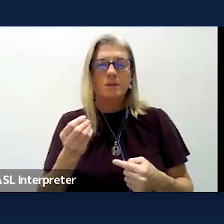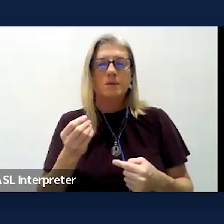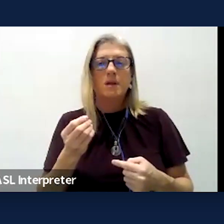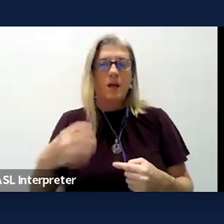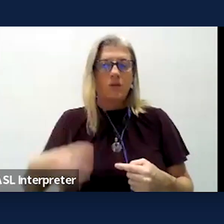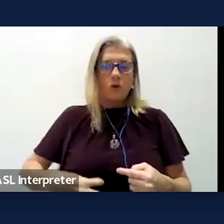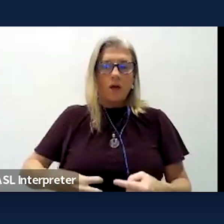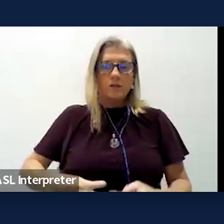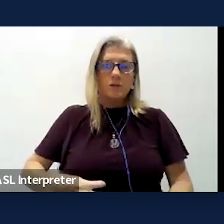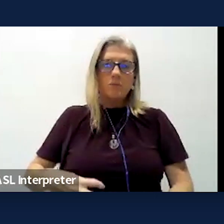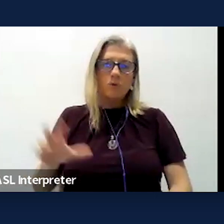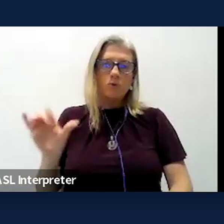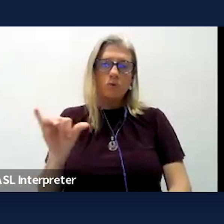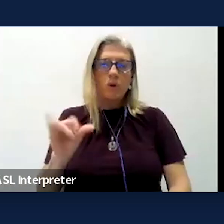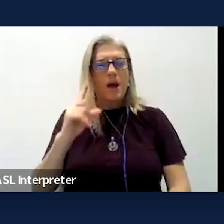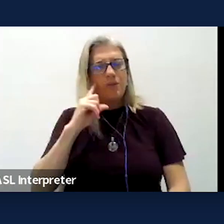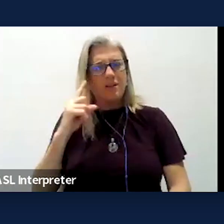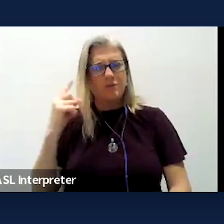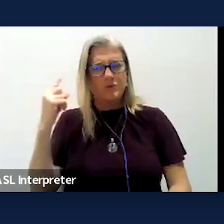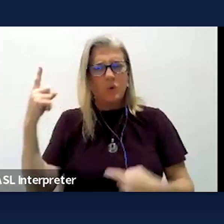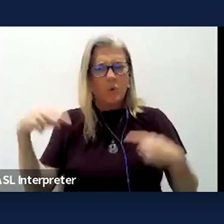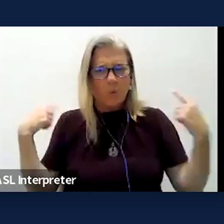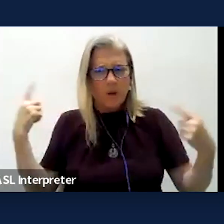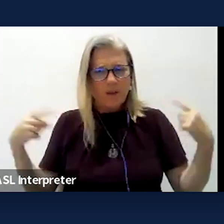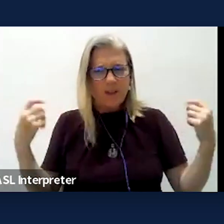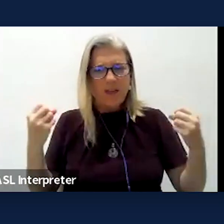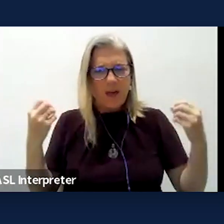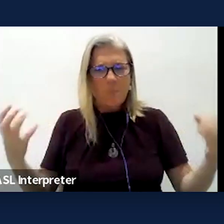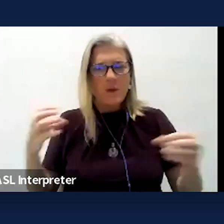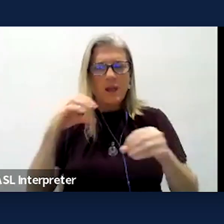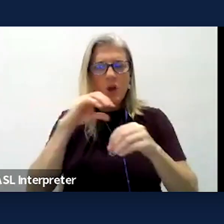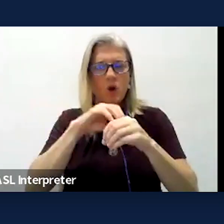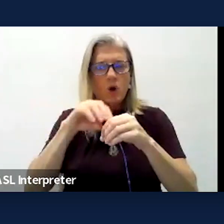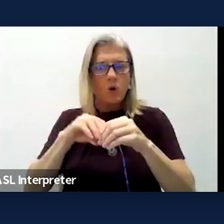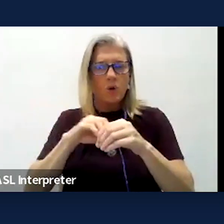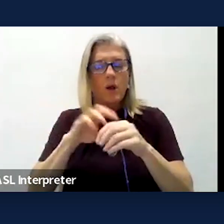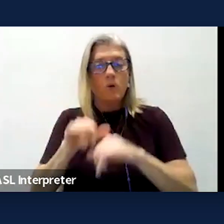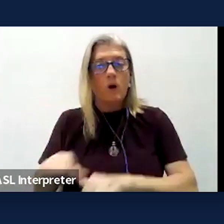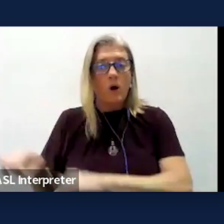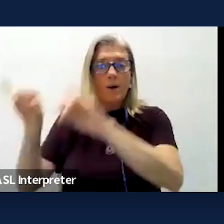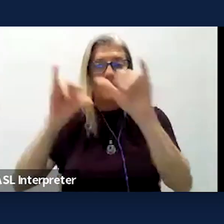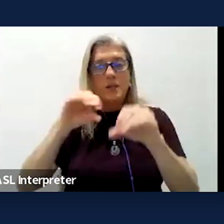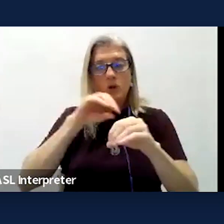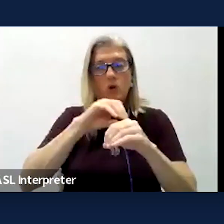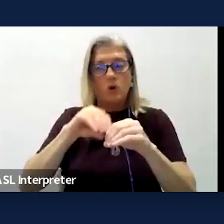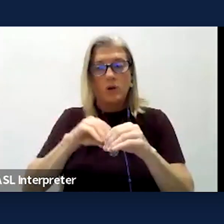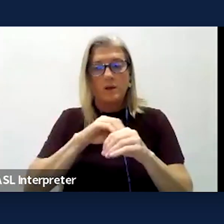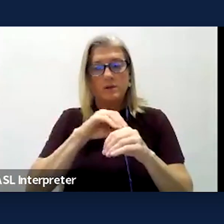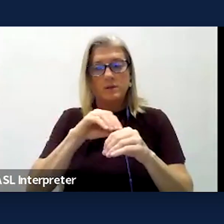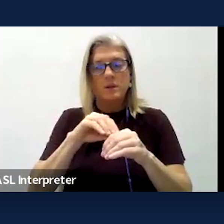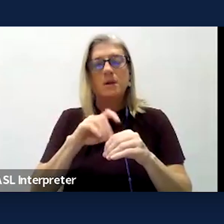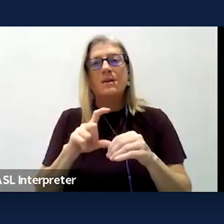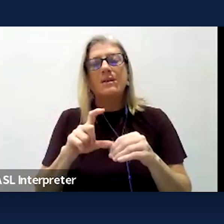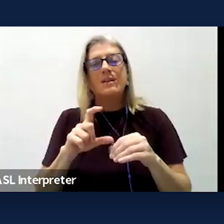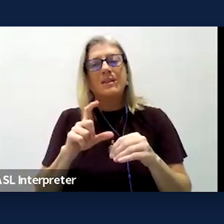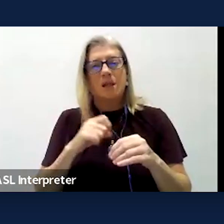colostomy, I thought it was crazy how many hernias or how common hernias were. That's what